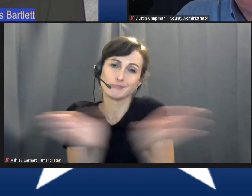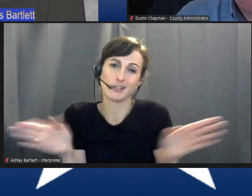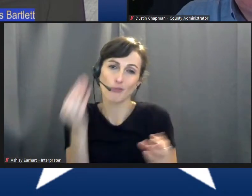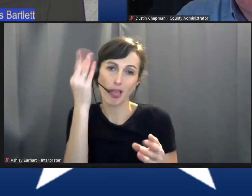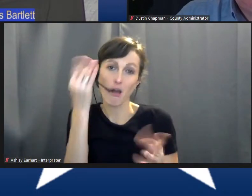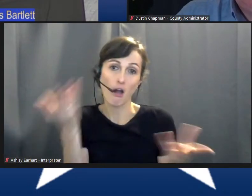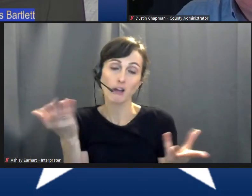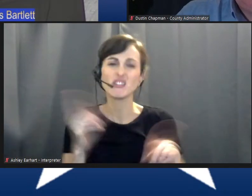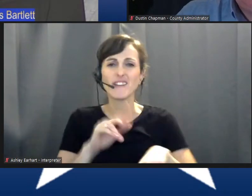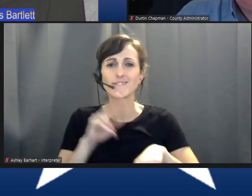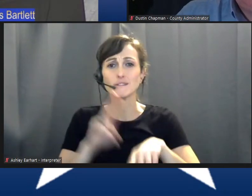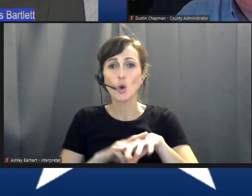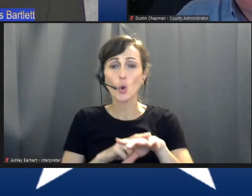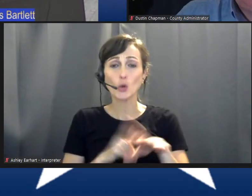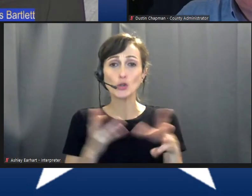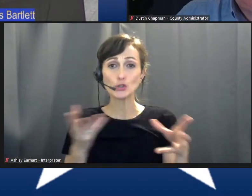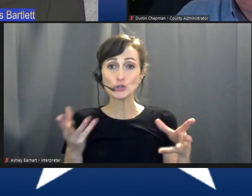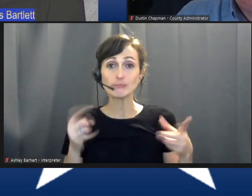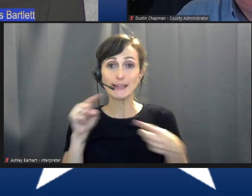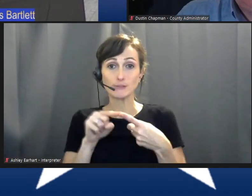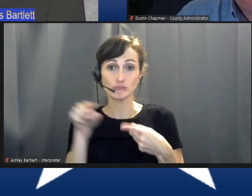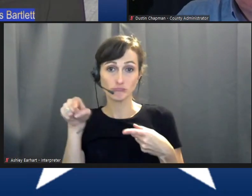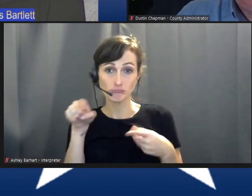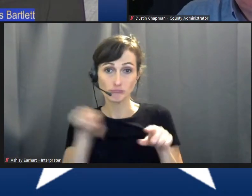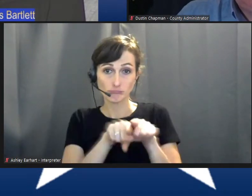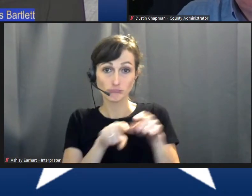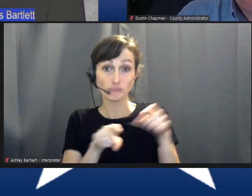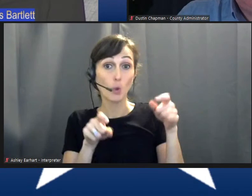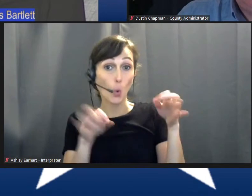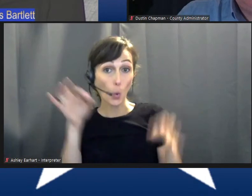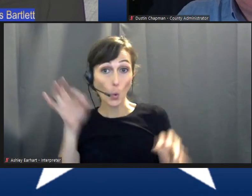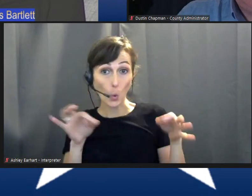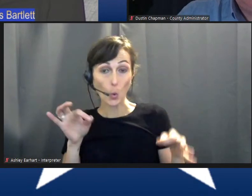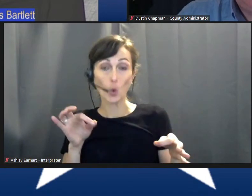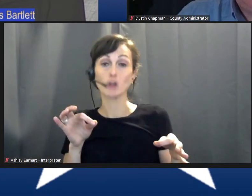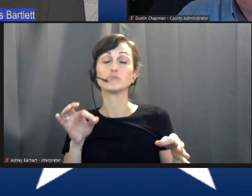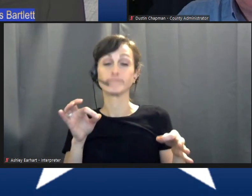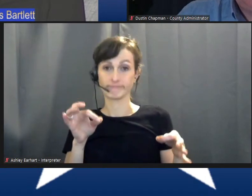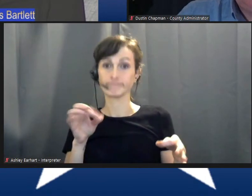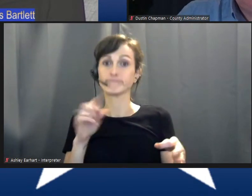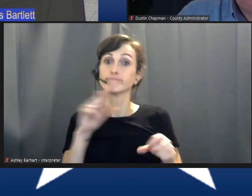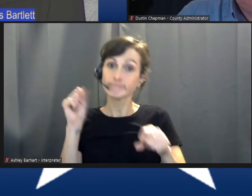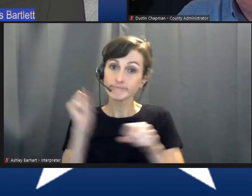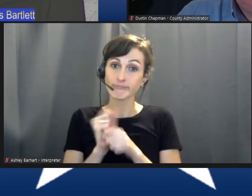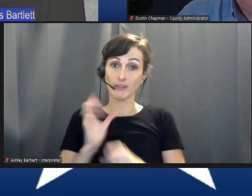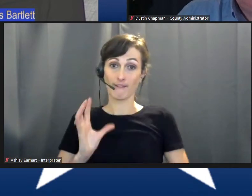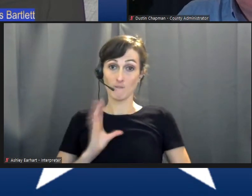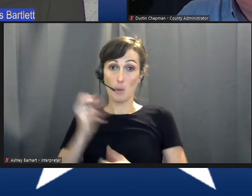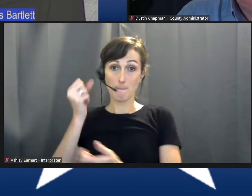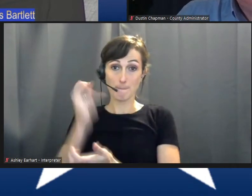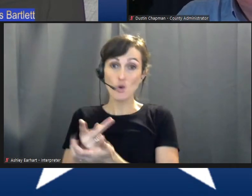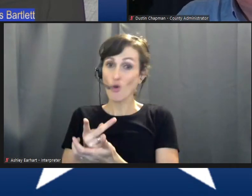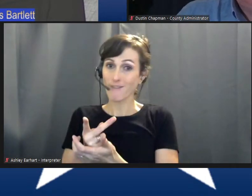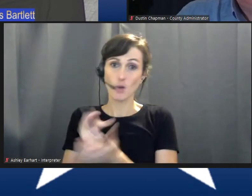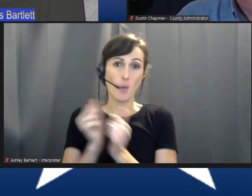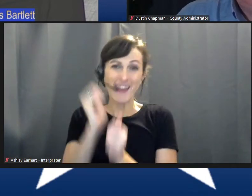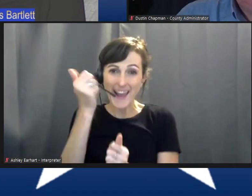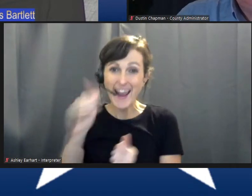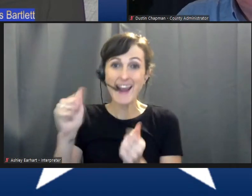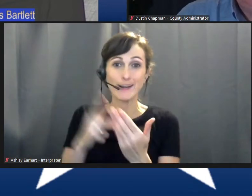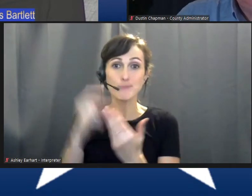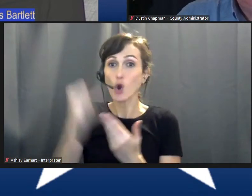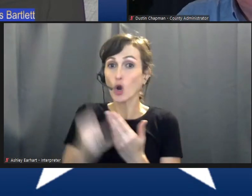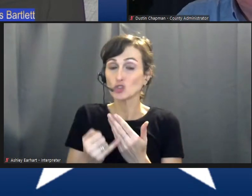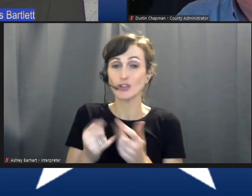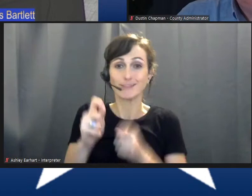But of course, we will, until you as a court make a formal approval of any of these projects at any amount, we would never release any funds, of course,